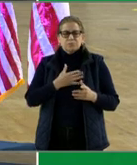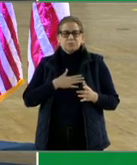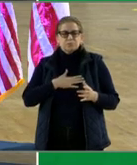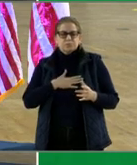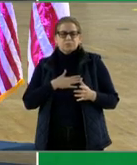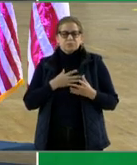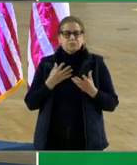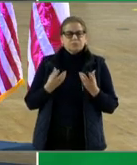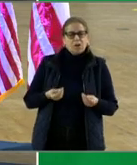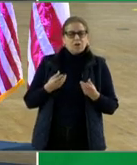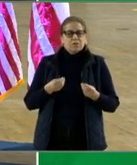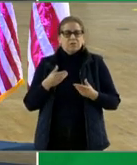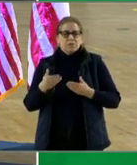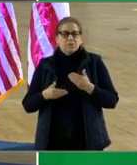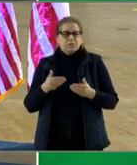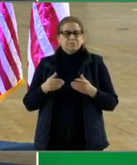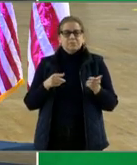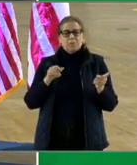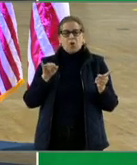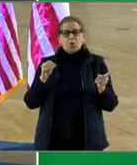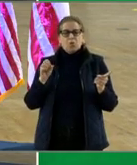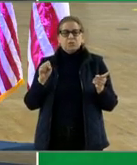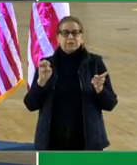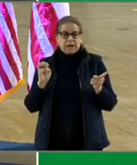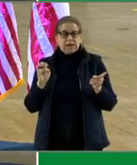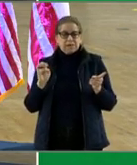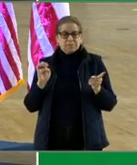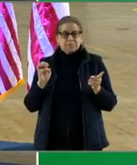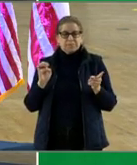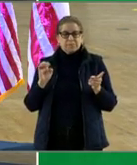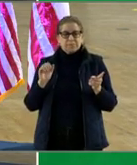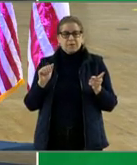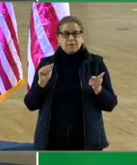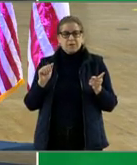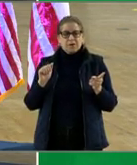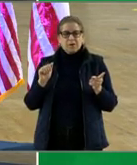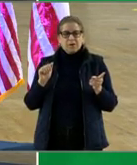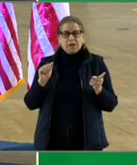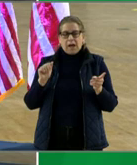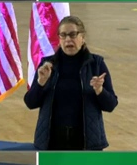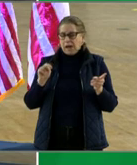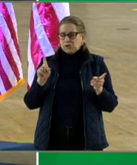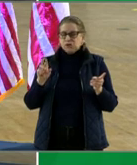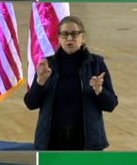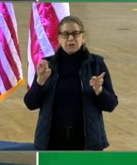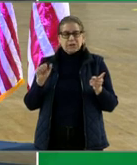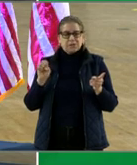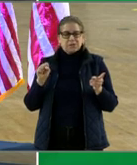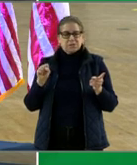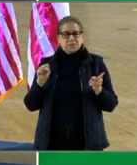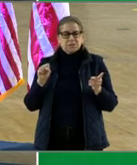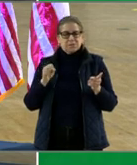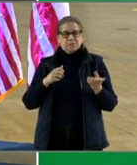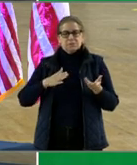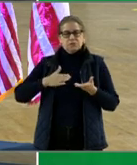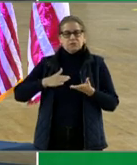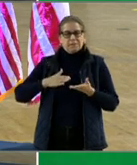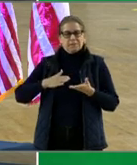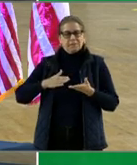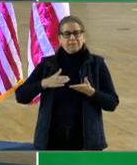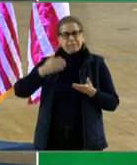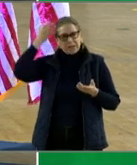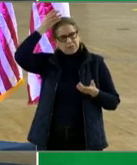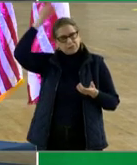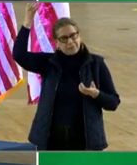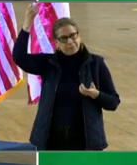who called me early on saying that he was devising a plan to make sure that World Central Kitchen can